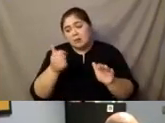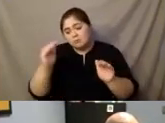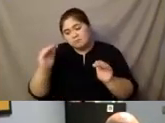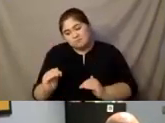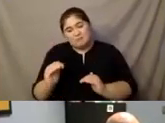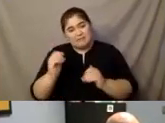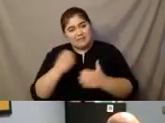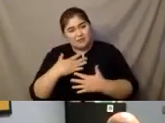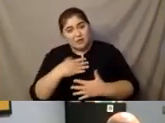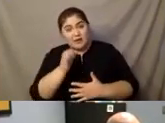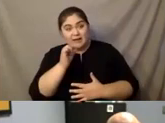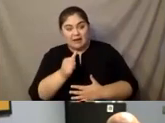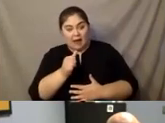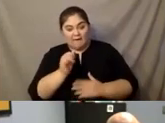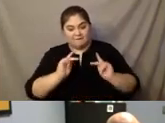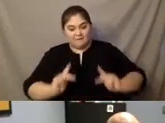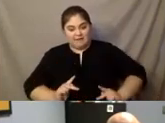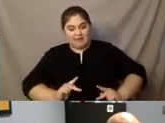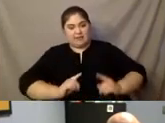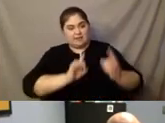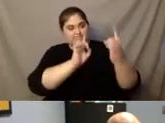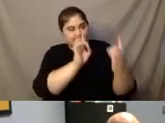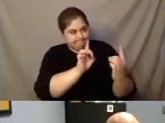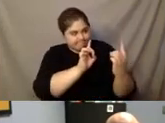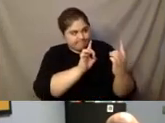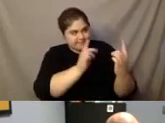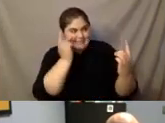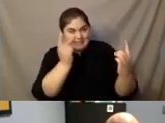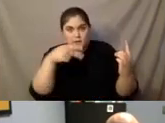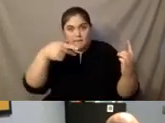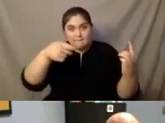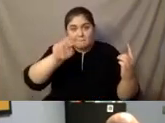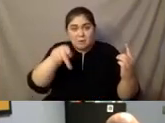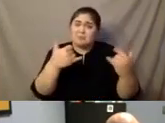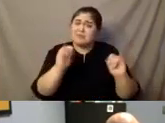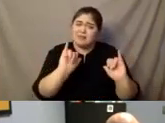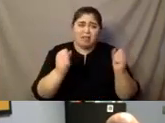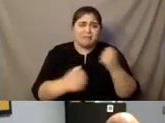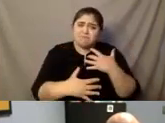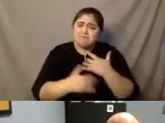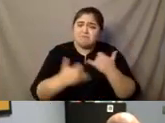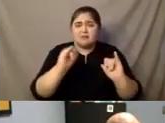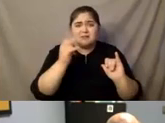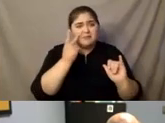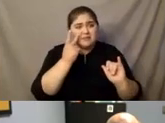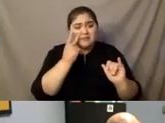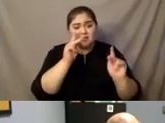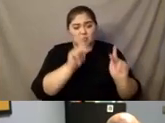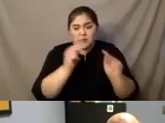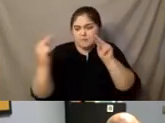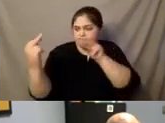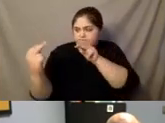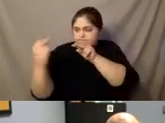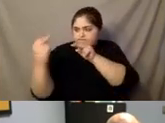as they're not physically in court with the perpetrator, but they're still going through the same thing. They still have that defendant staring at them on the